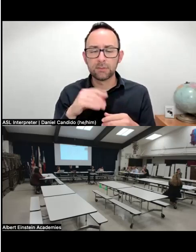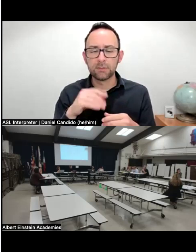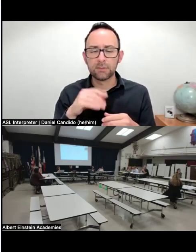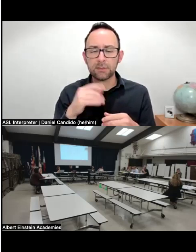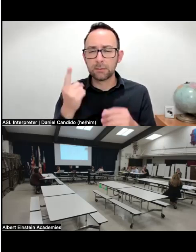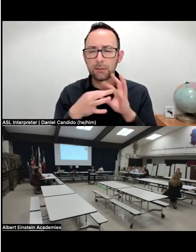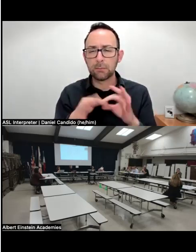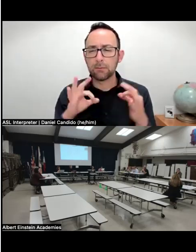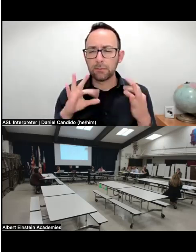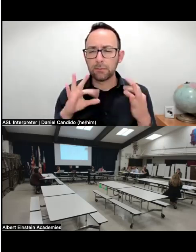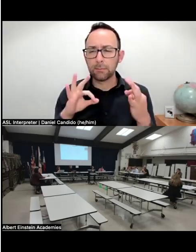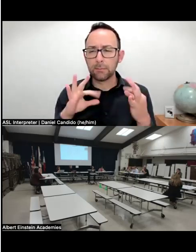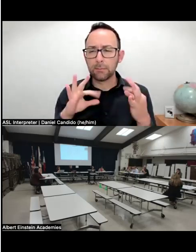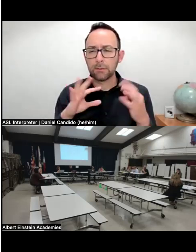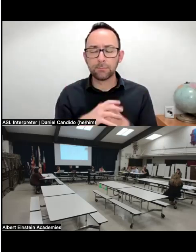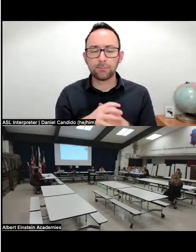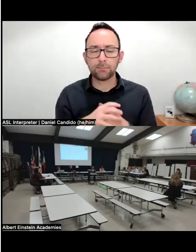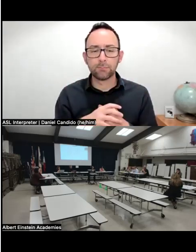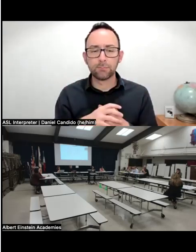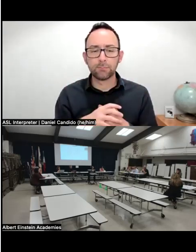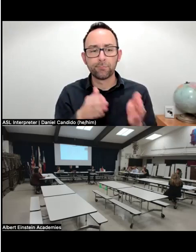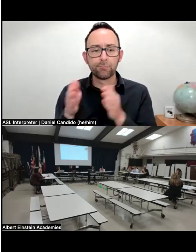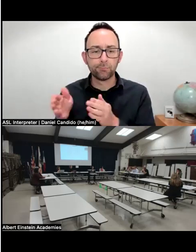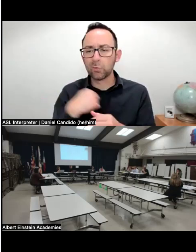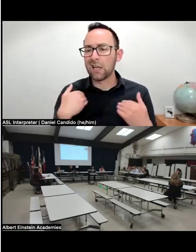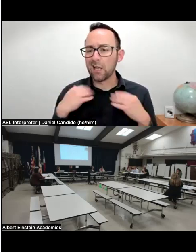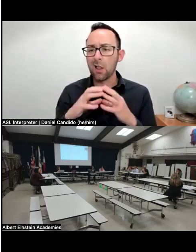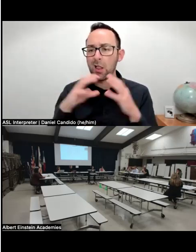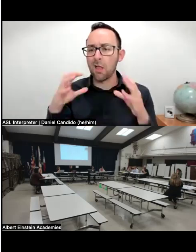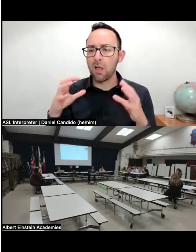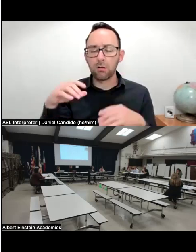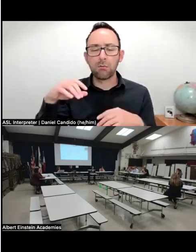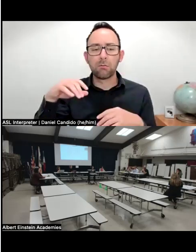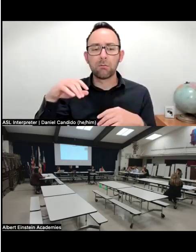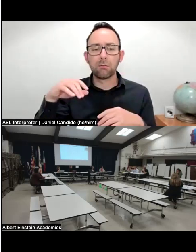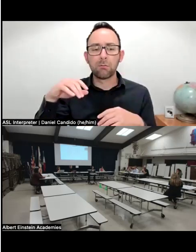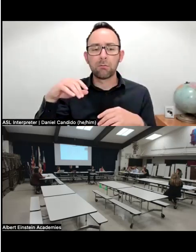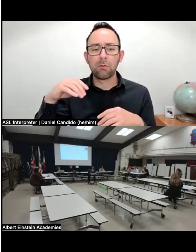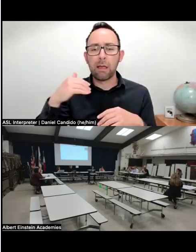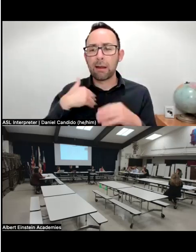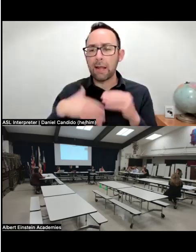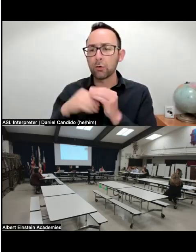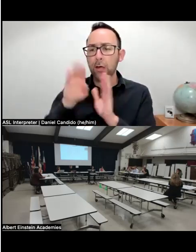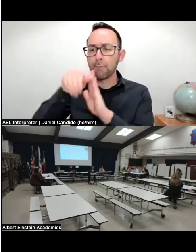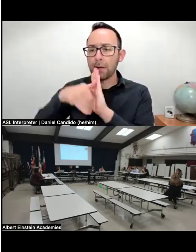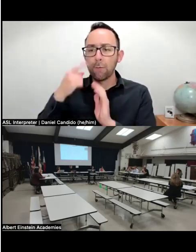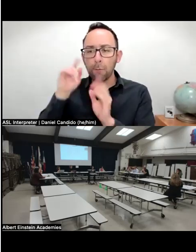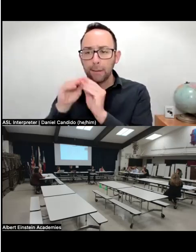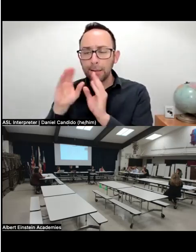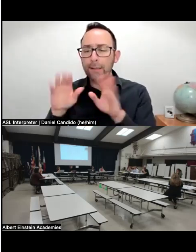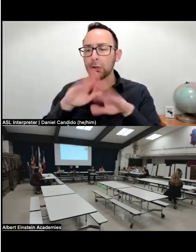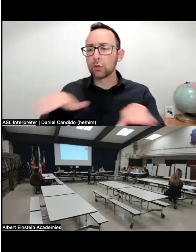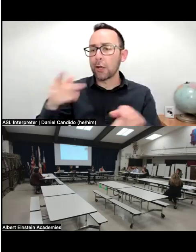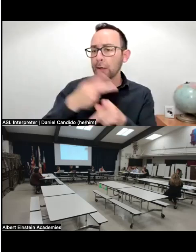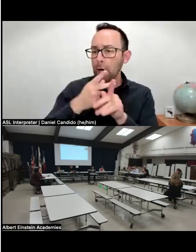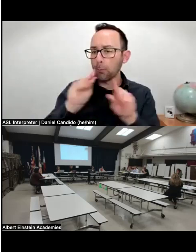for discussion is that it came up is we had a lot of logistic support. We had food, we had an extra half an hour for the meeting, we had childcare.